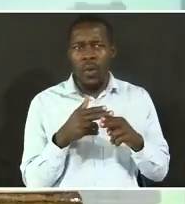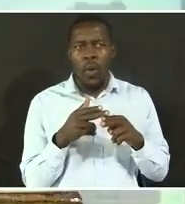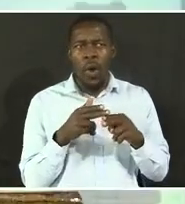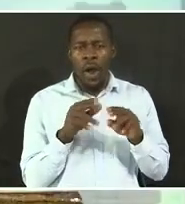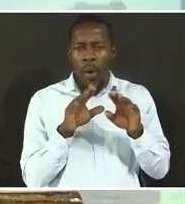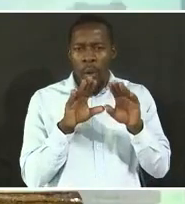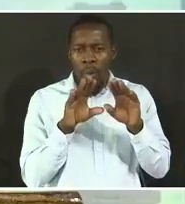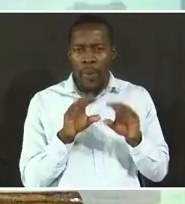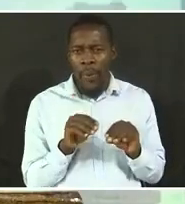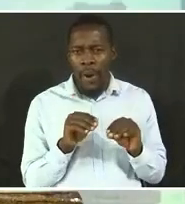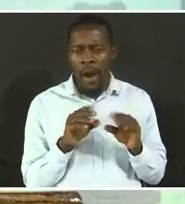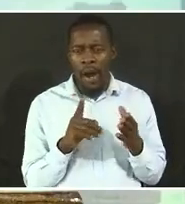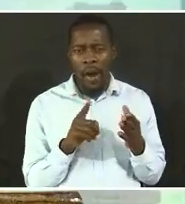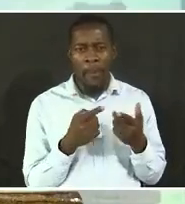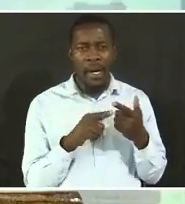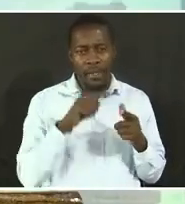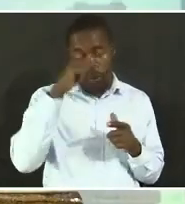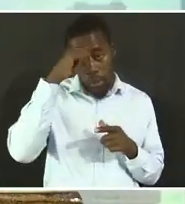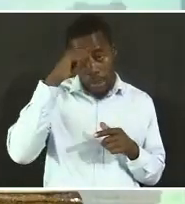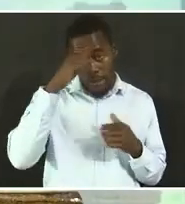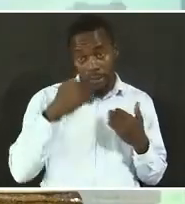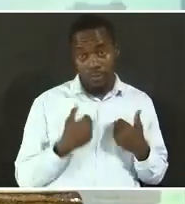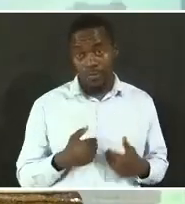share everything, but not this oil.